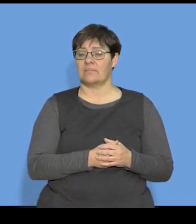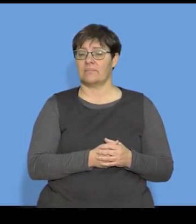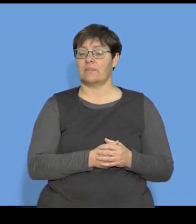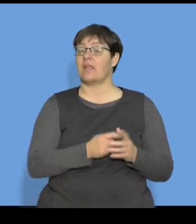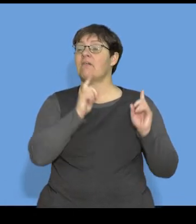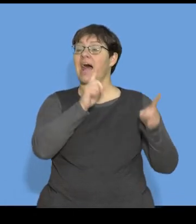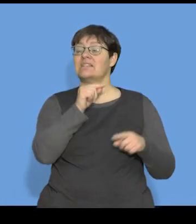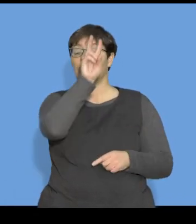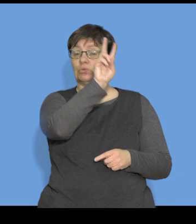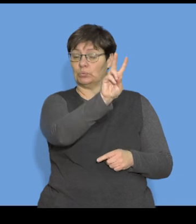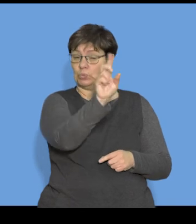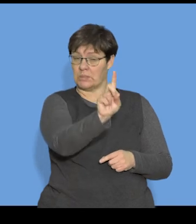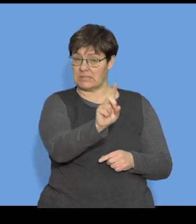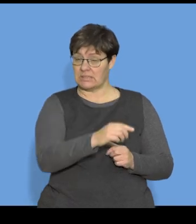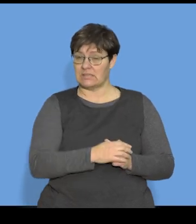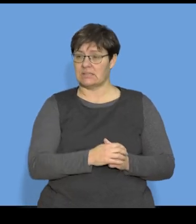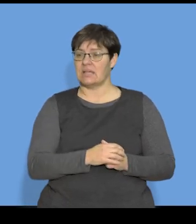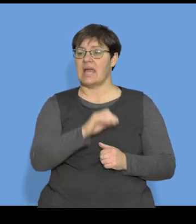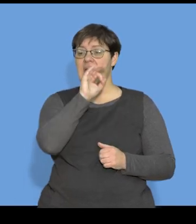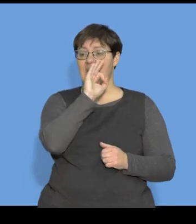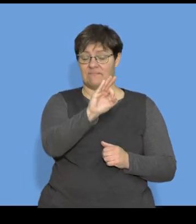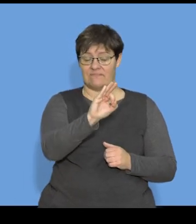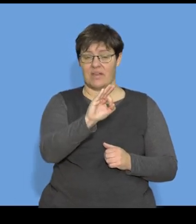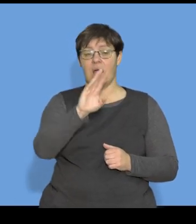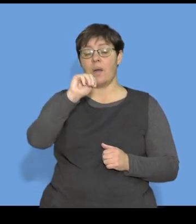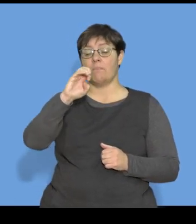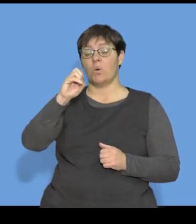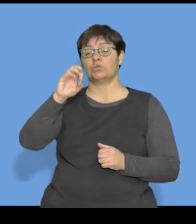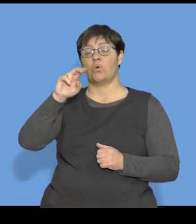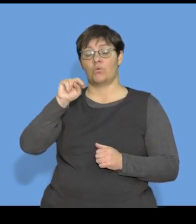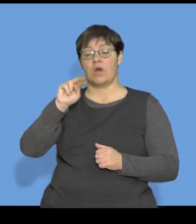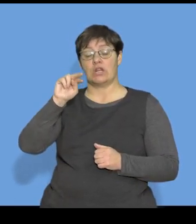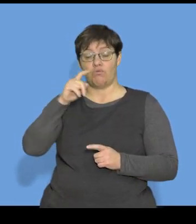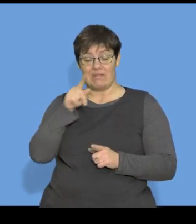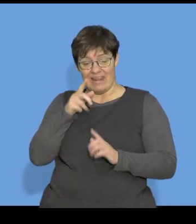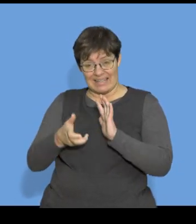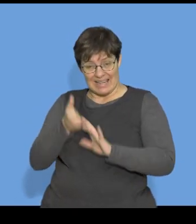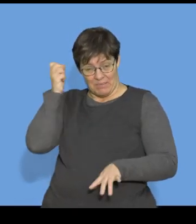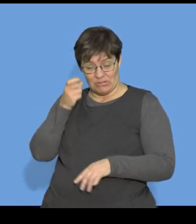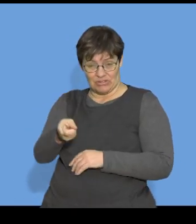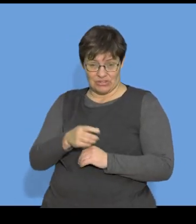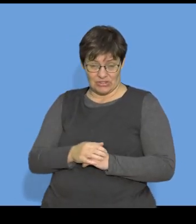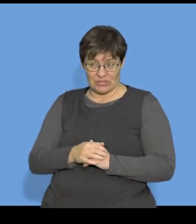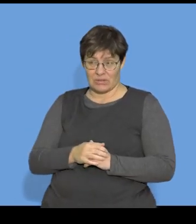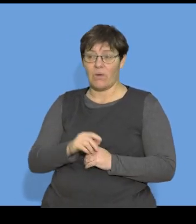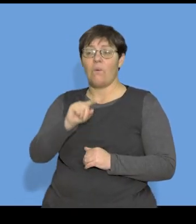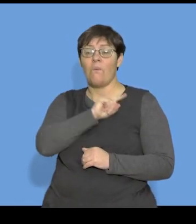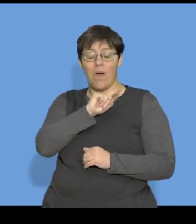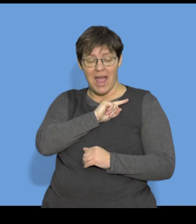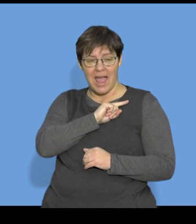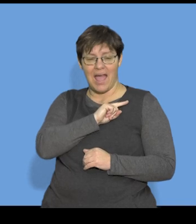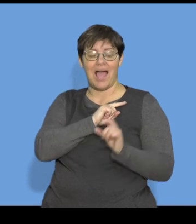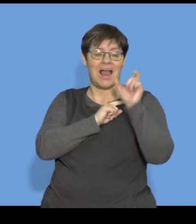the answer there is F. That is the motor neuron. Because the question said you give